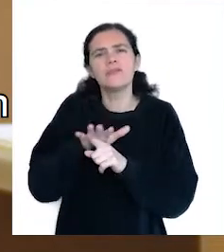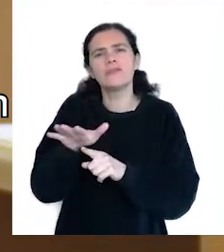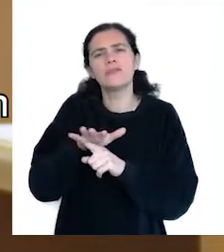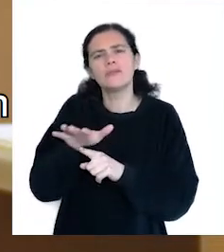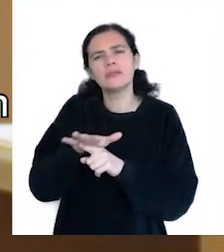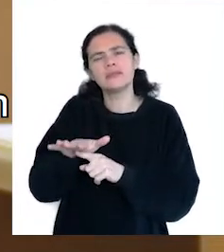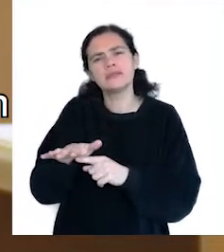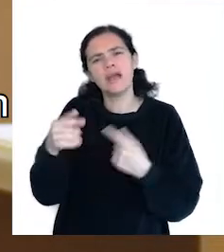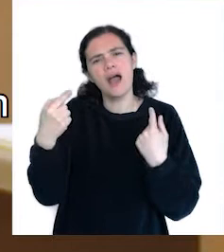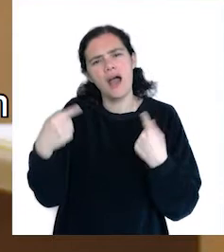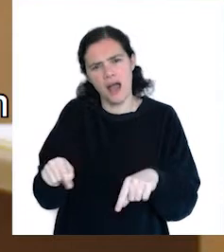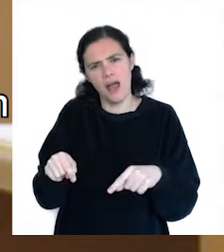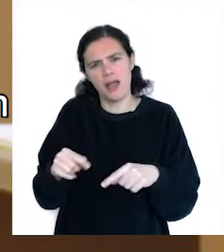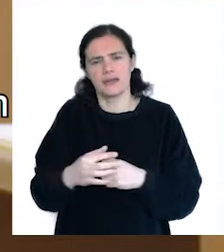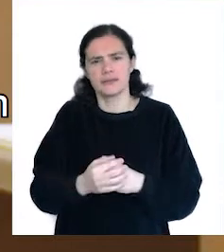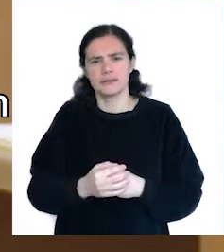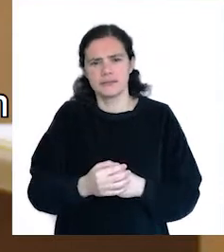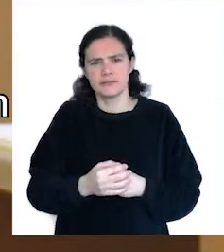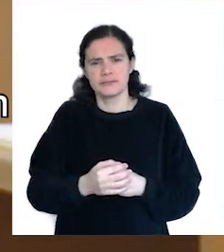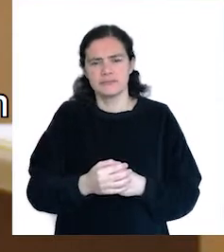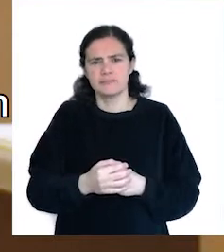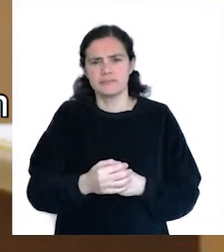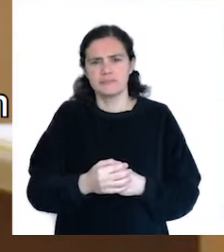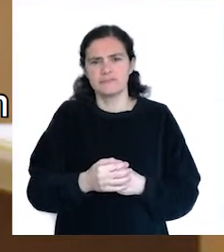has been influenced